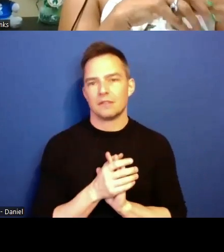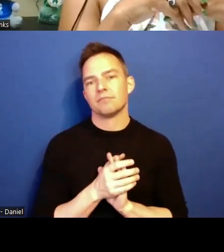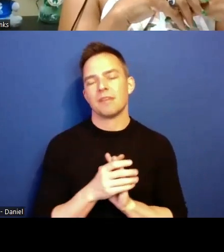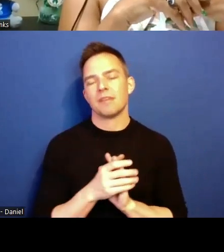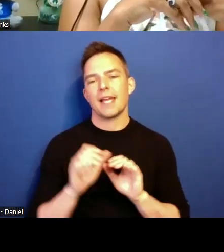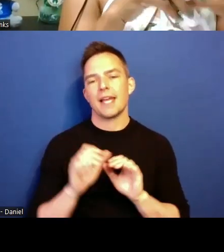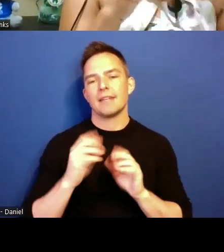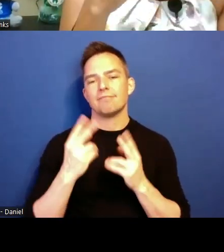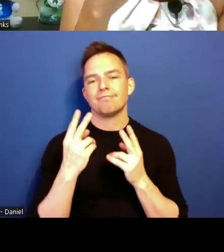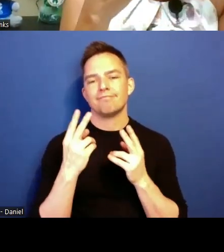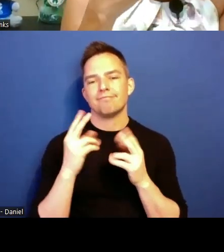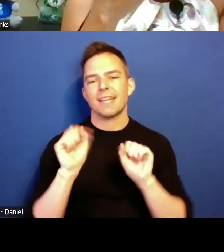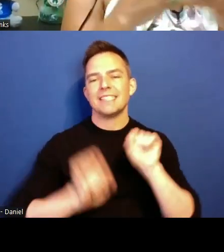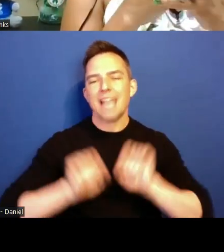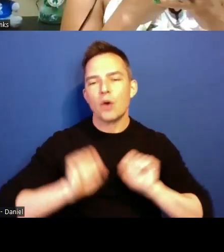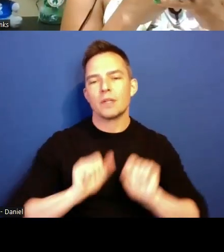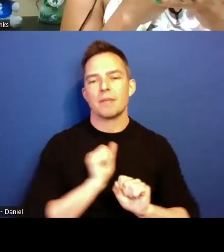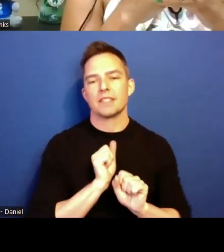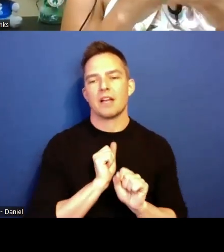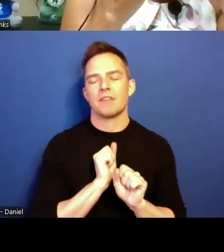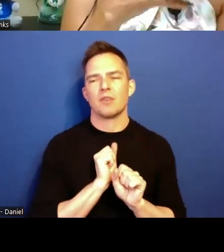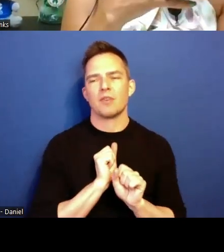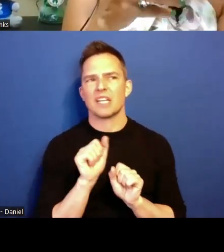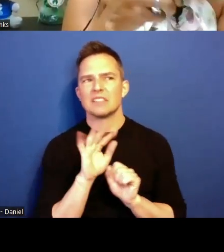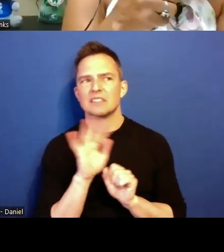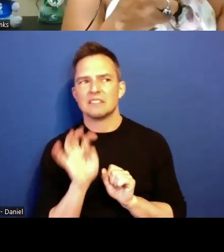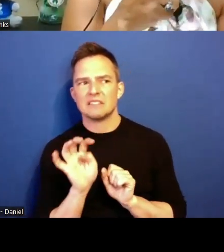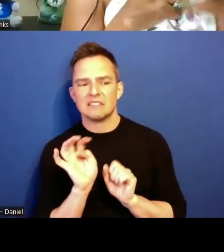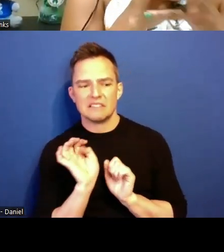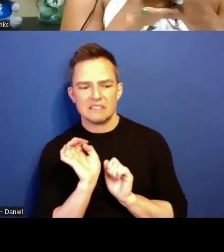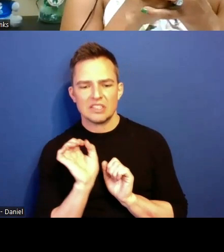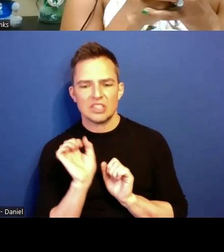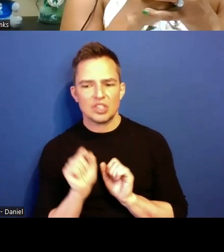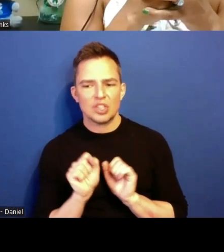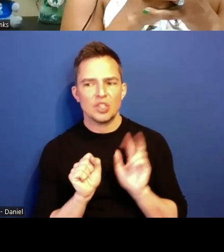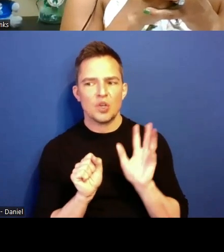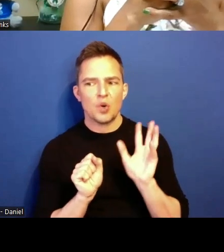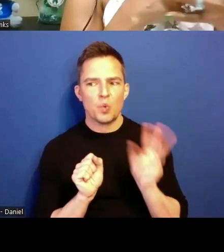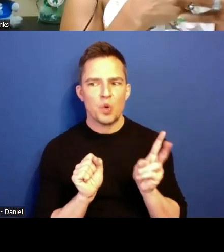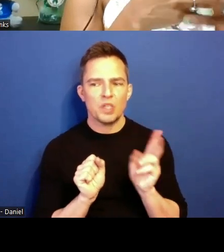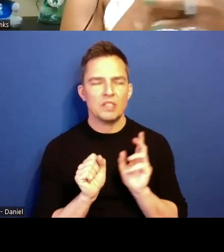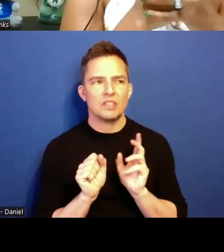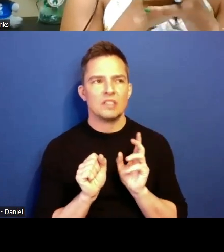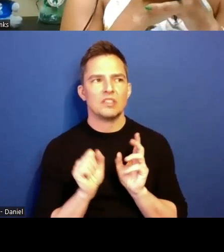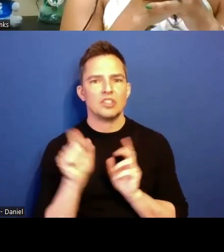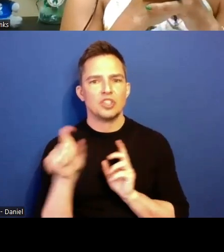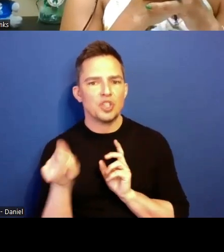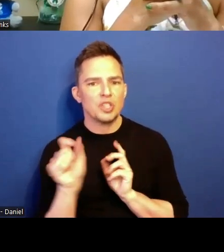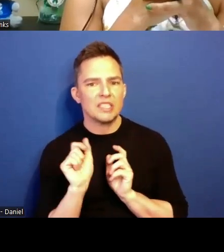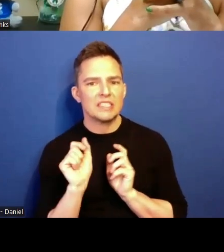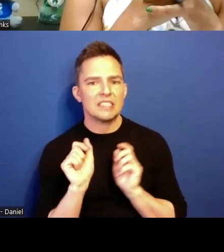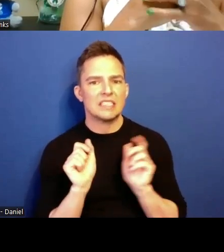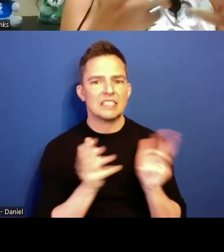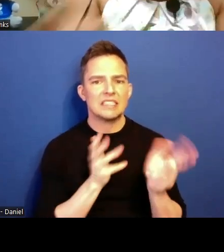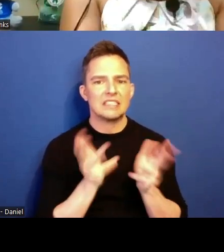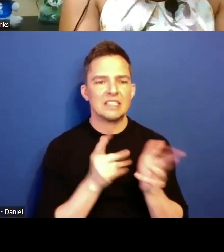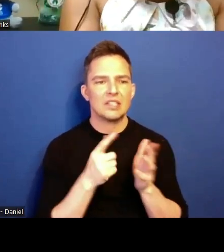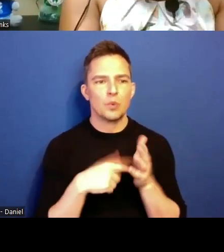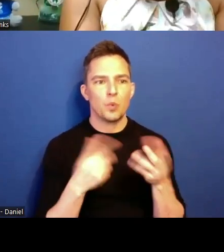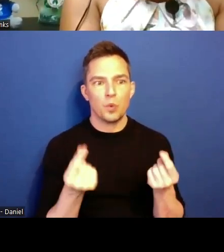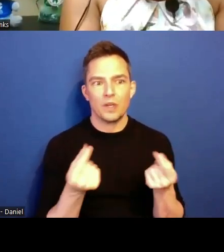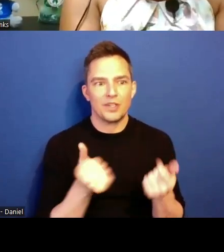myself. I second guessed myself if I would have, could have, should have, that type of thing. What did I do wrong? I